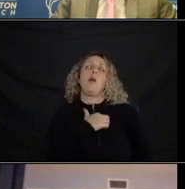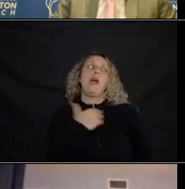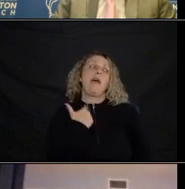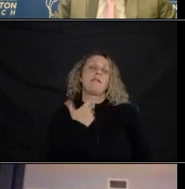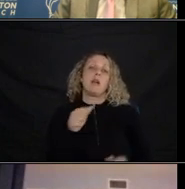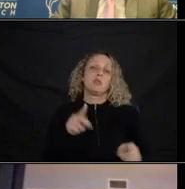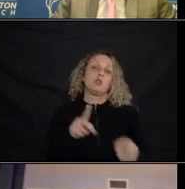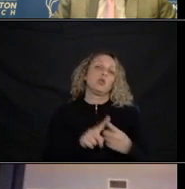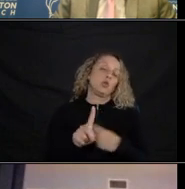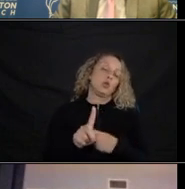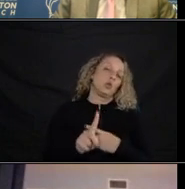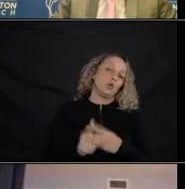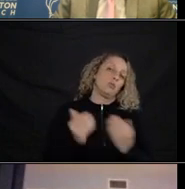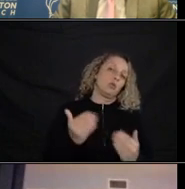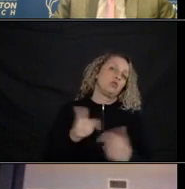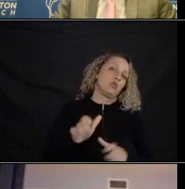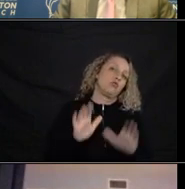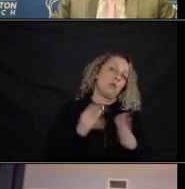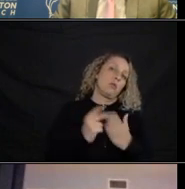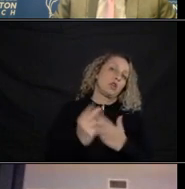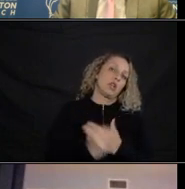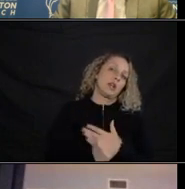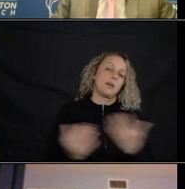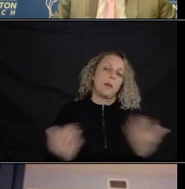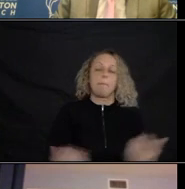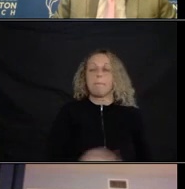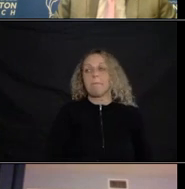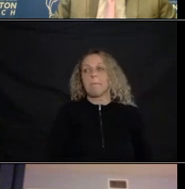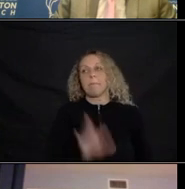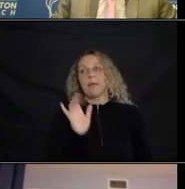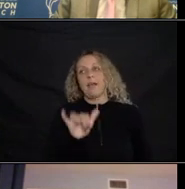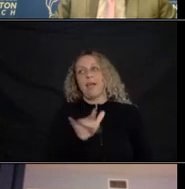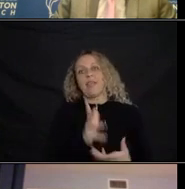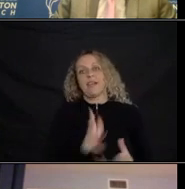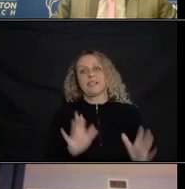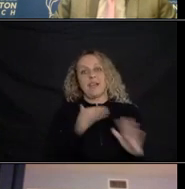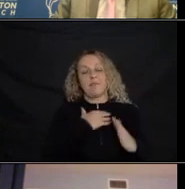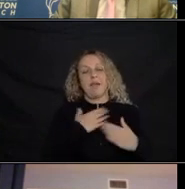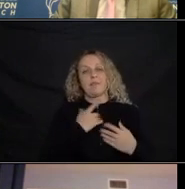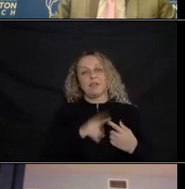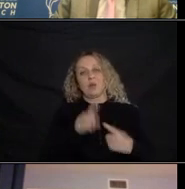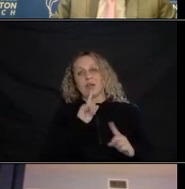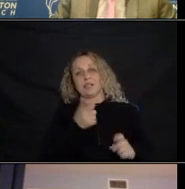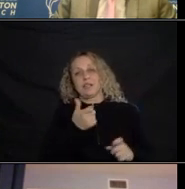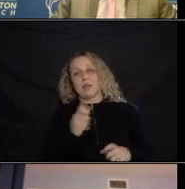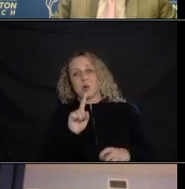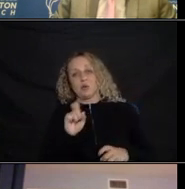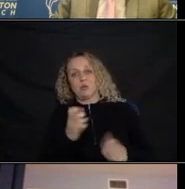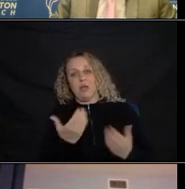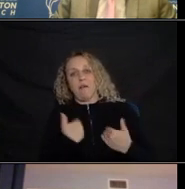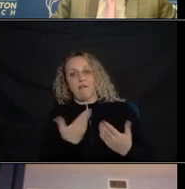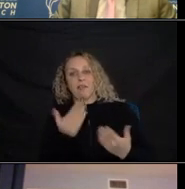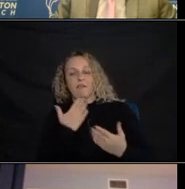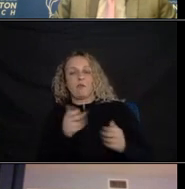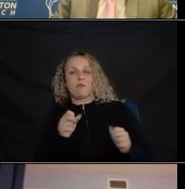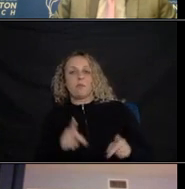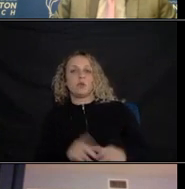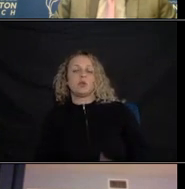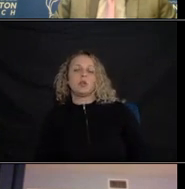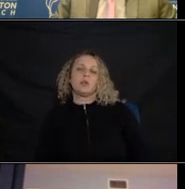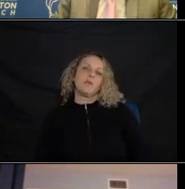the opportunity to pursue this great project. That's it. I'm happy to answer any questions that you may have. Thank you for the